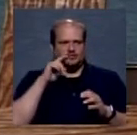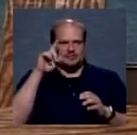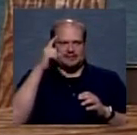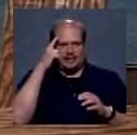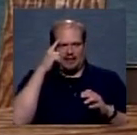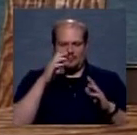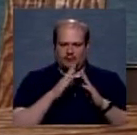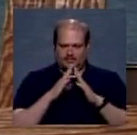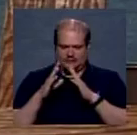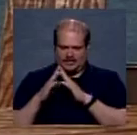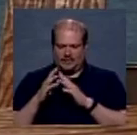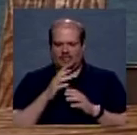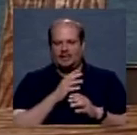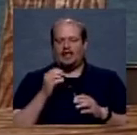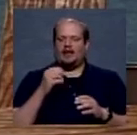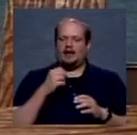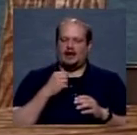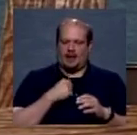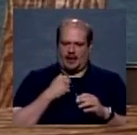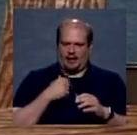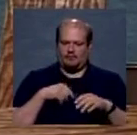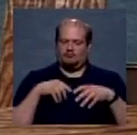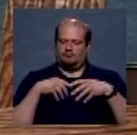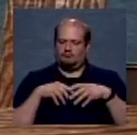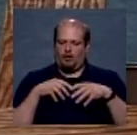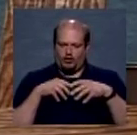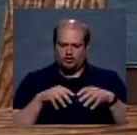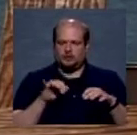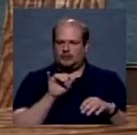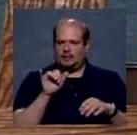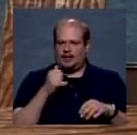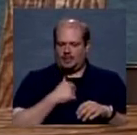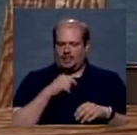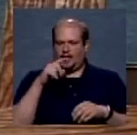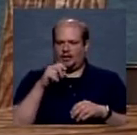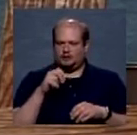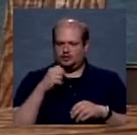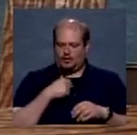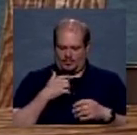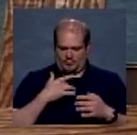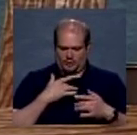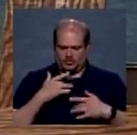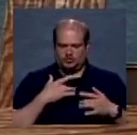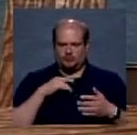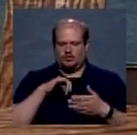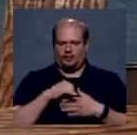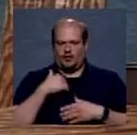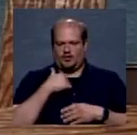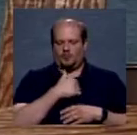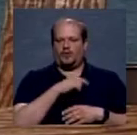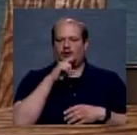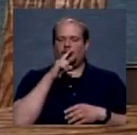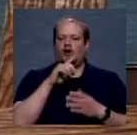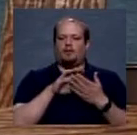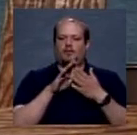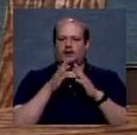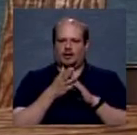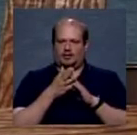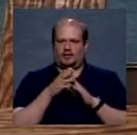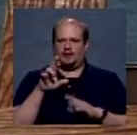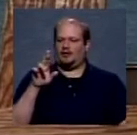city. And I'm monitoring, as I always do. I'm concerned that we are becoming a